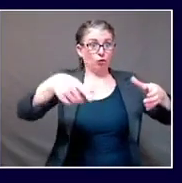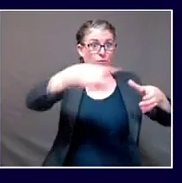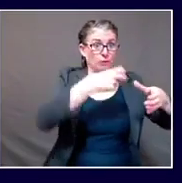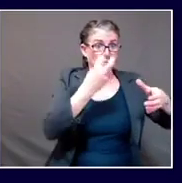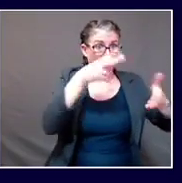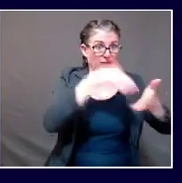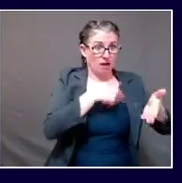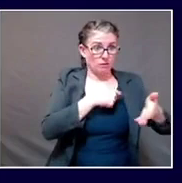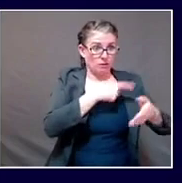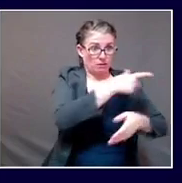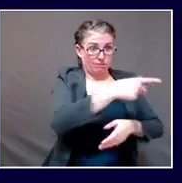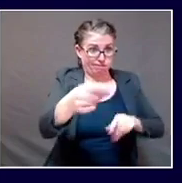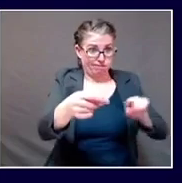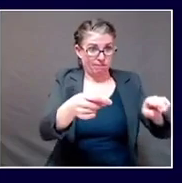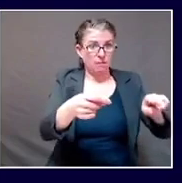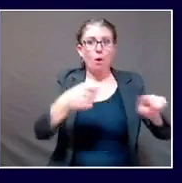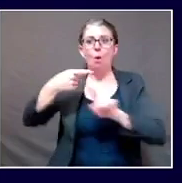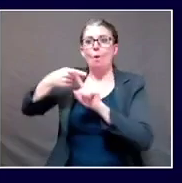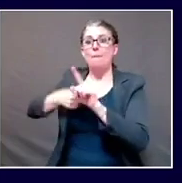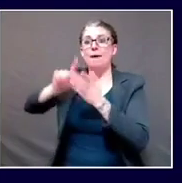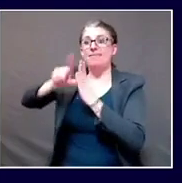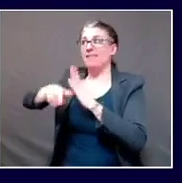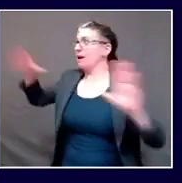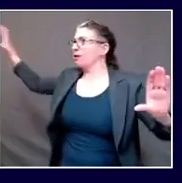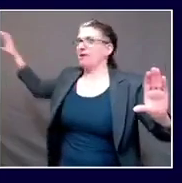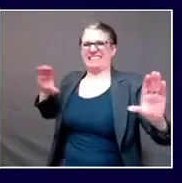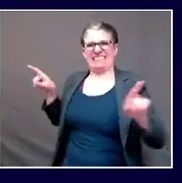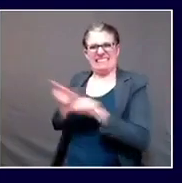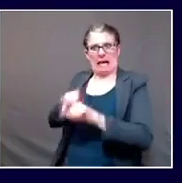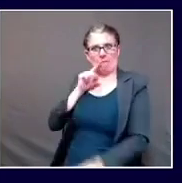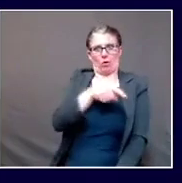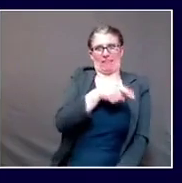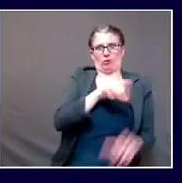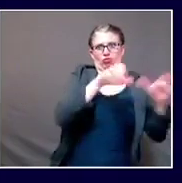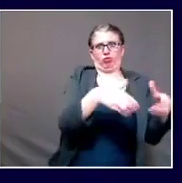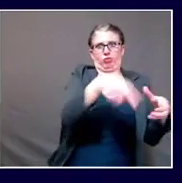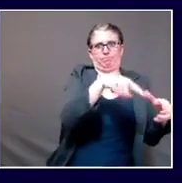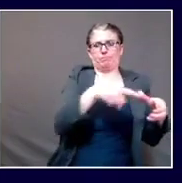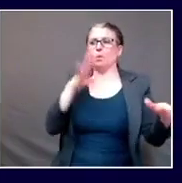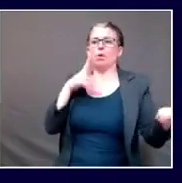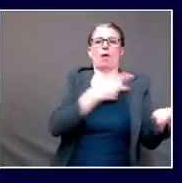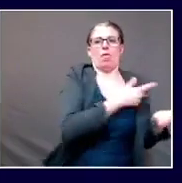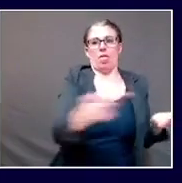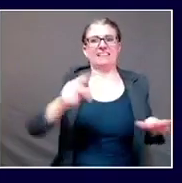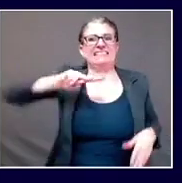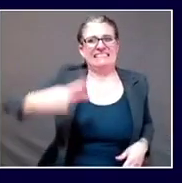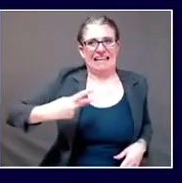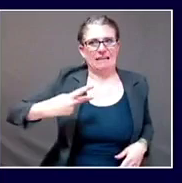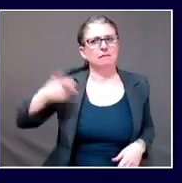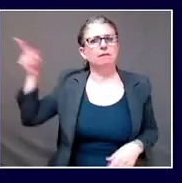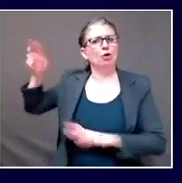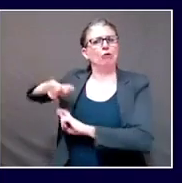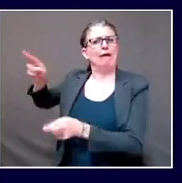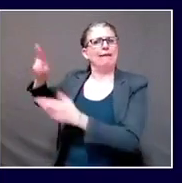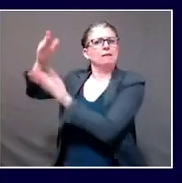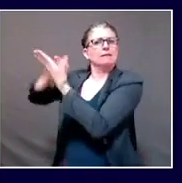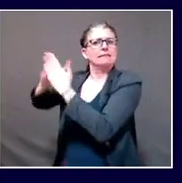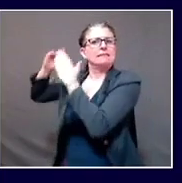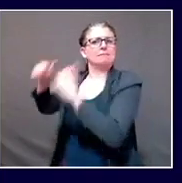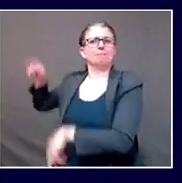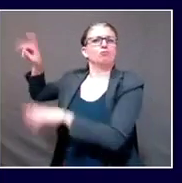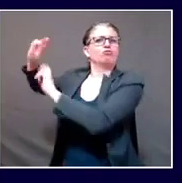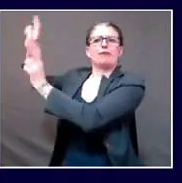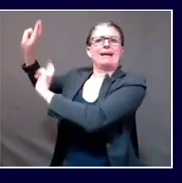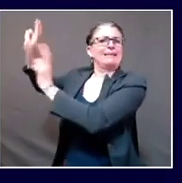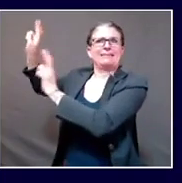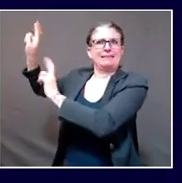That's what's been told to us thus far, and we are building our planning assumptions around that. Okay. Great. Thanks. And I've